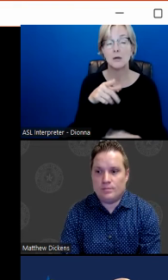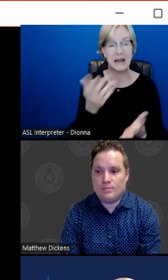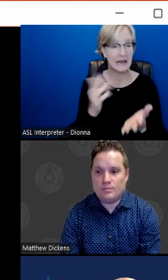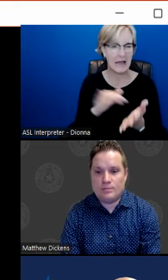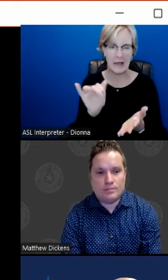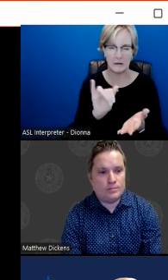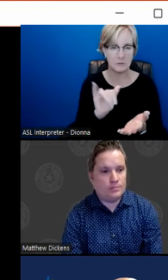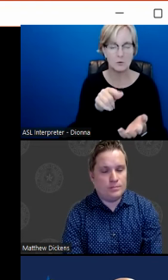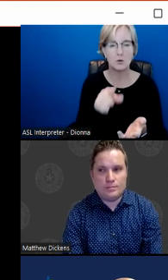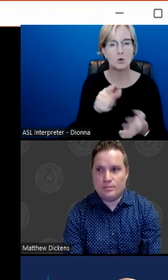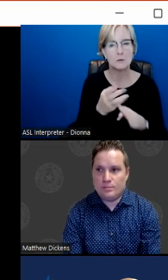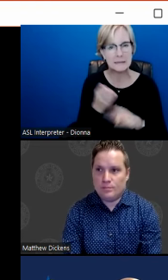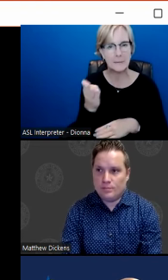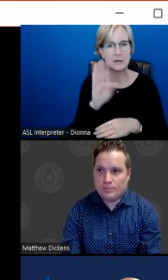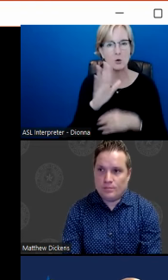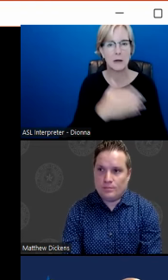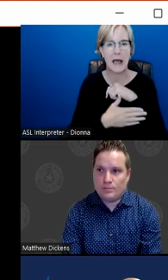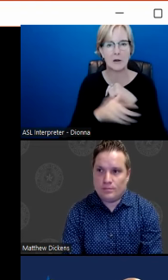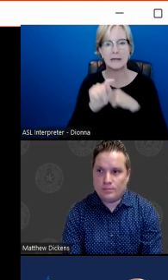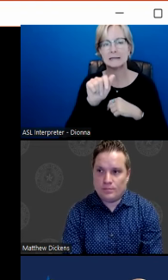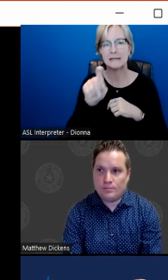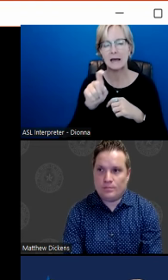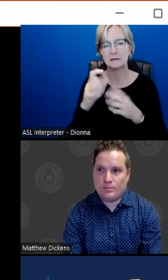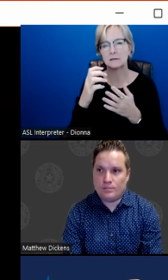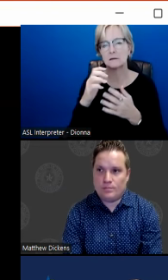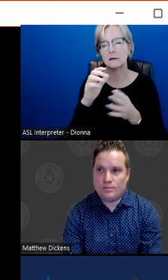before, you would submit this to your county tax assessor collector.